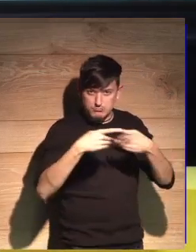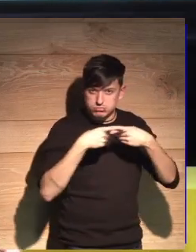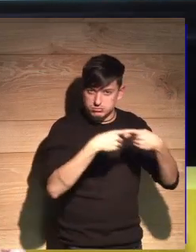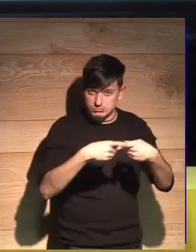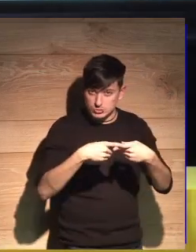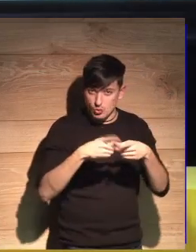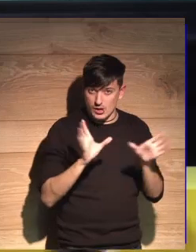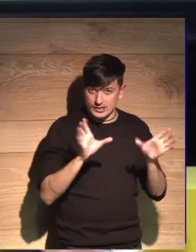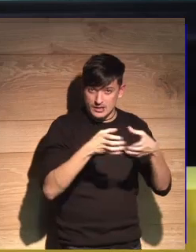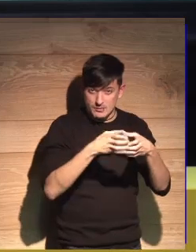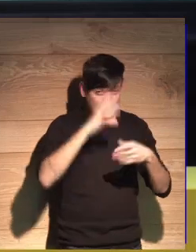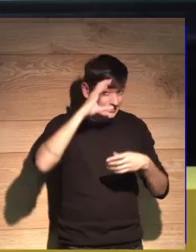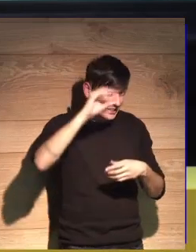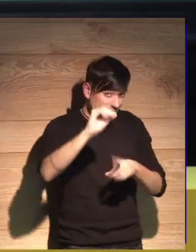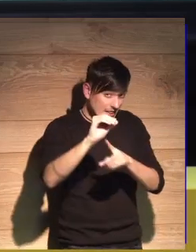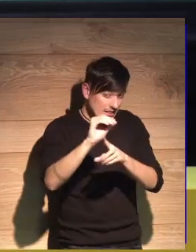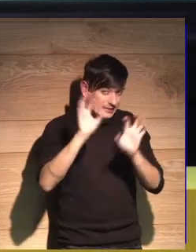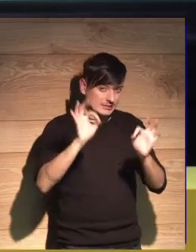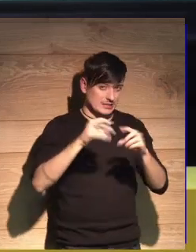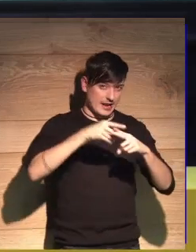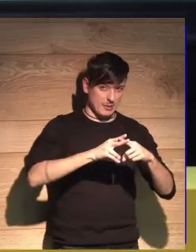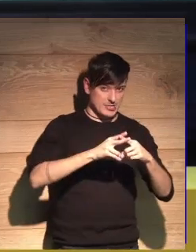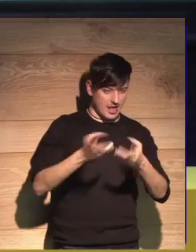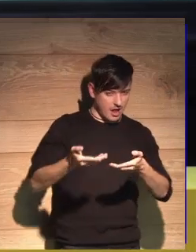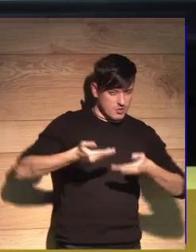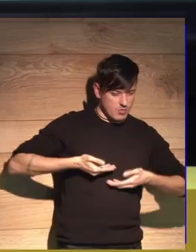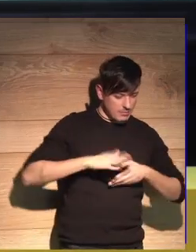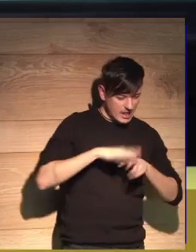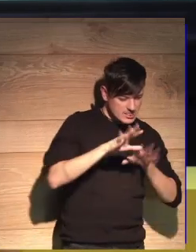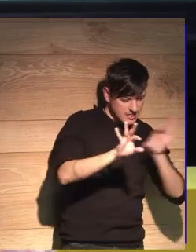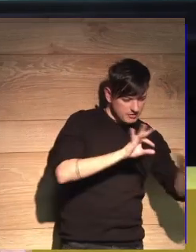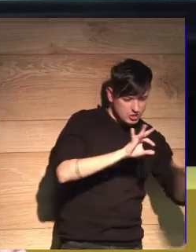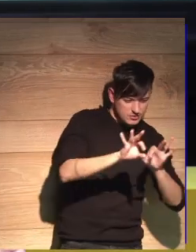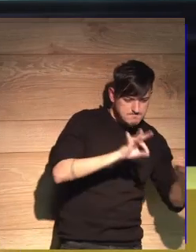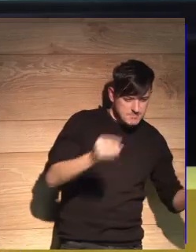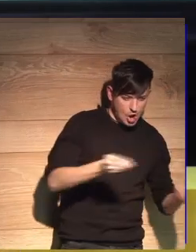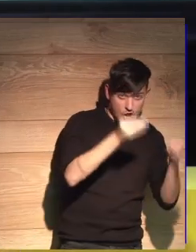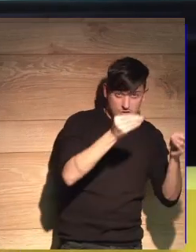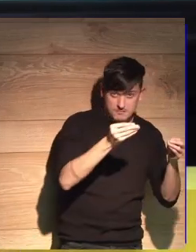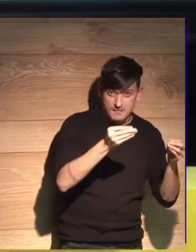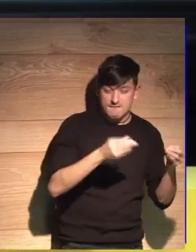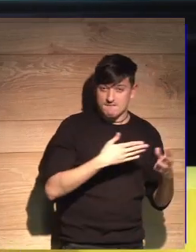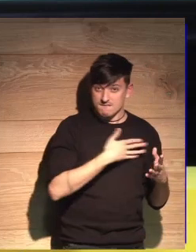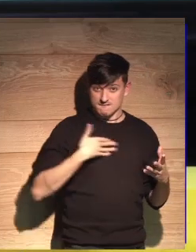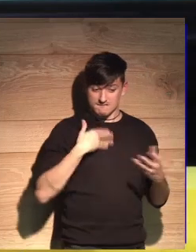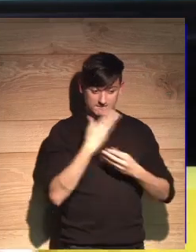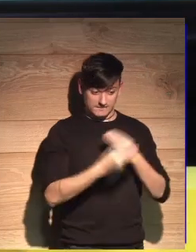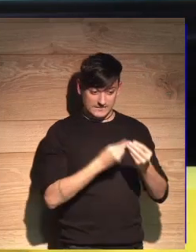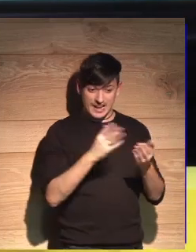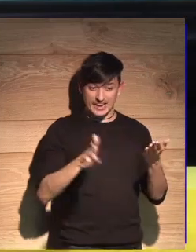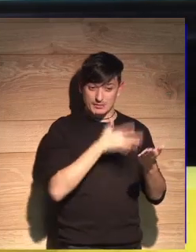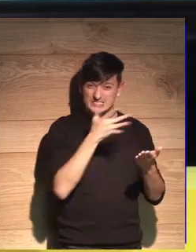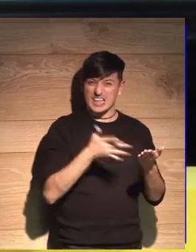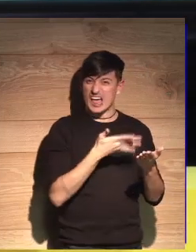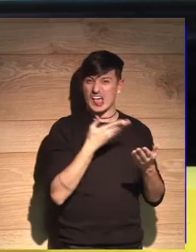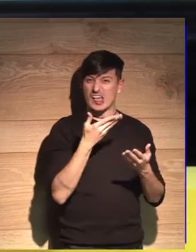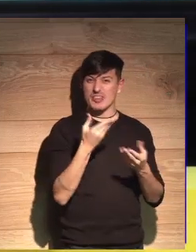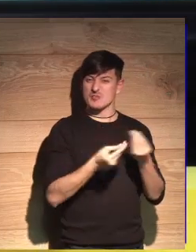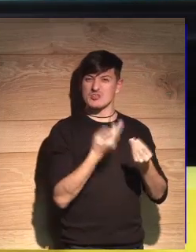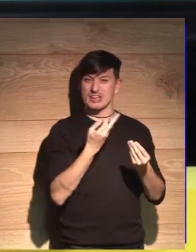with collective intelligence, understanding intelligence as a tool that would help us make decisions, and that's what we try and do in a